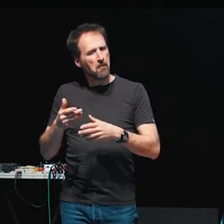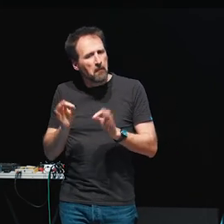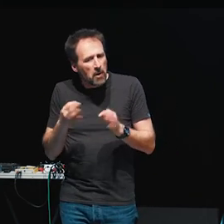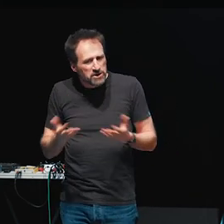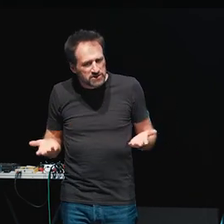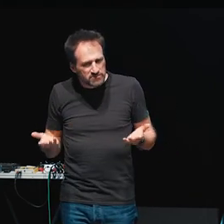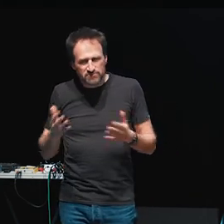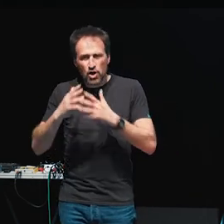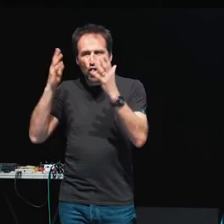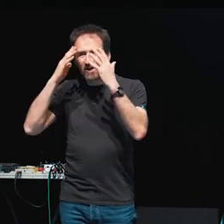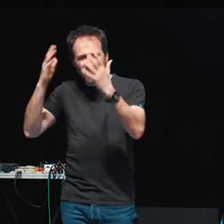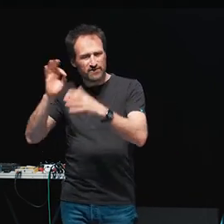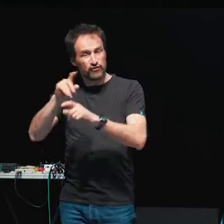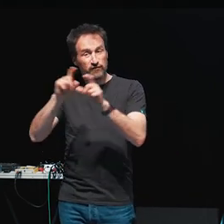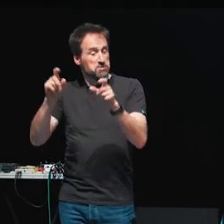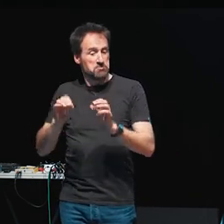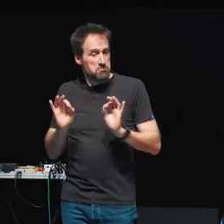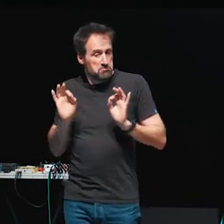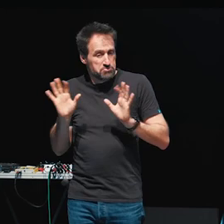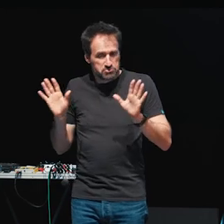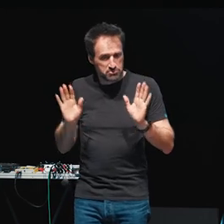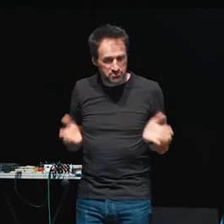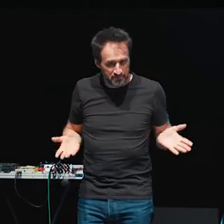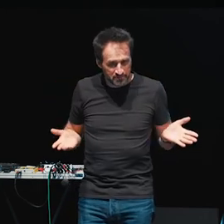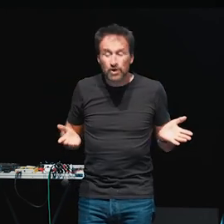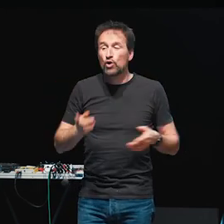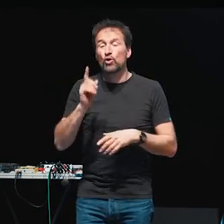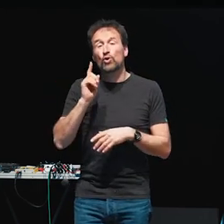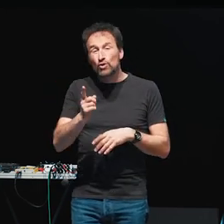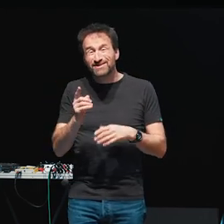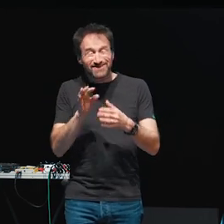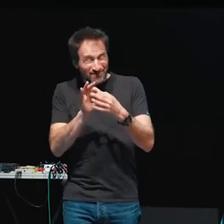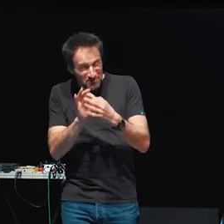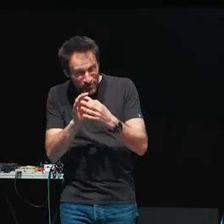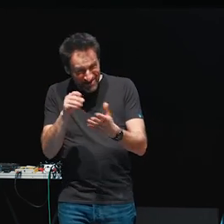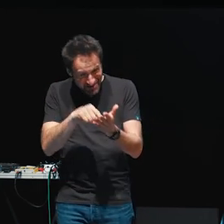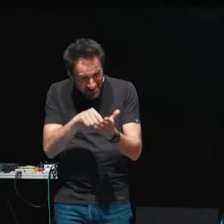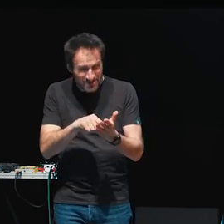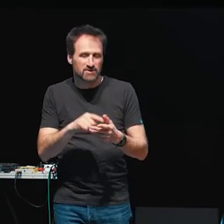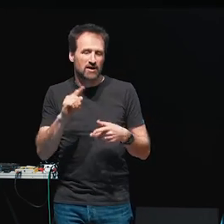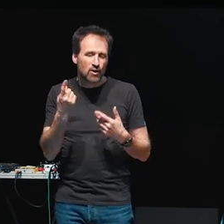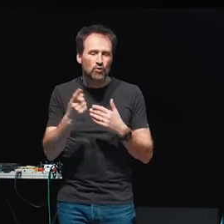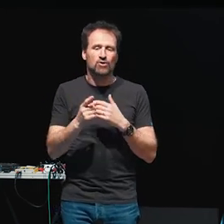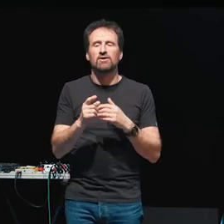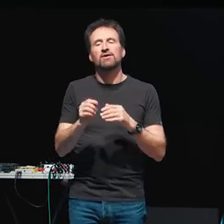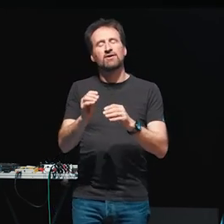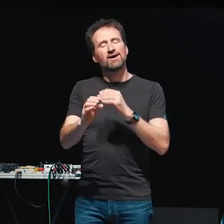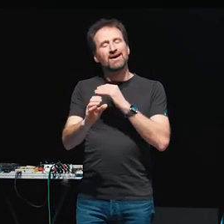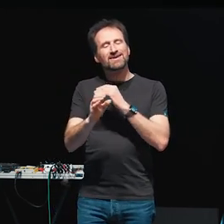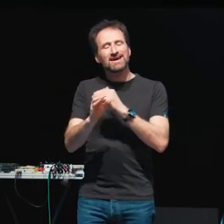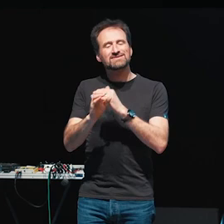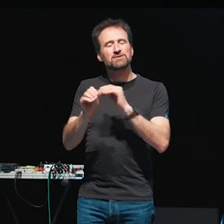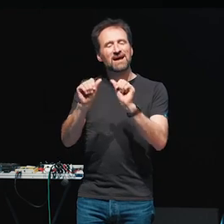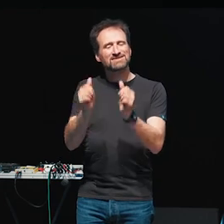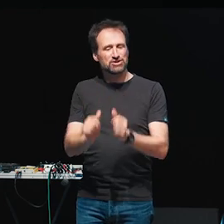sense. And then closely coupled with that is, of course, customization. The